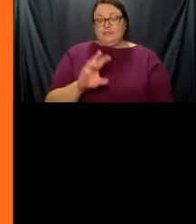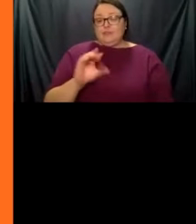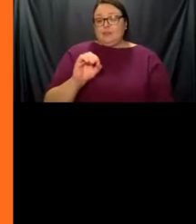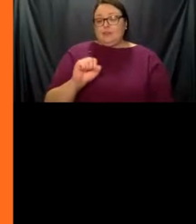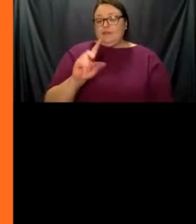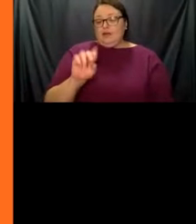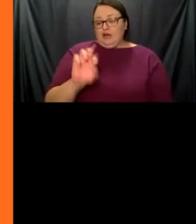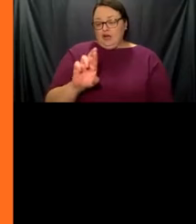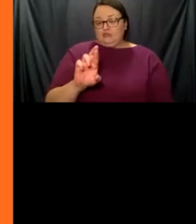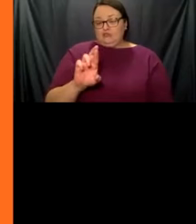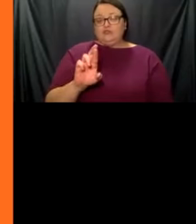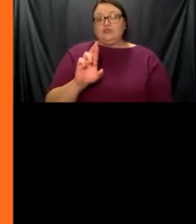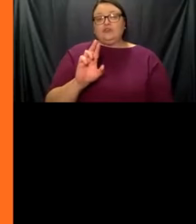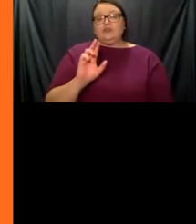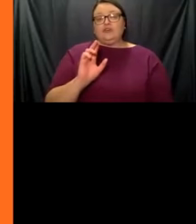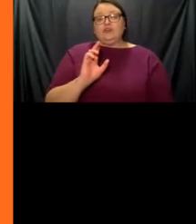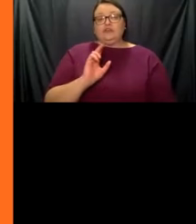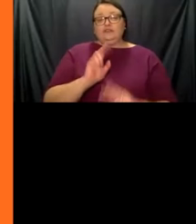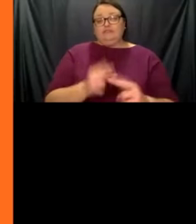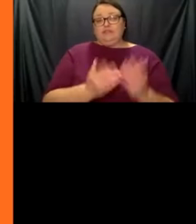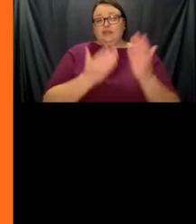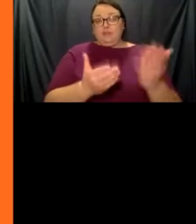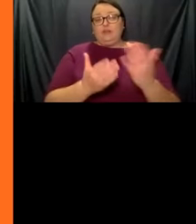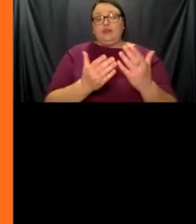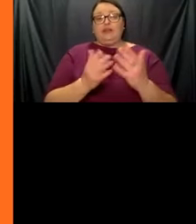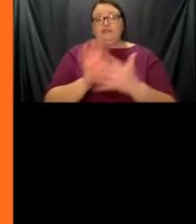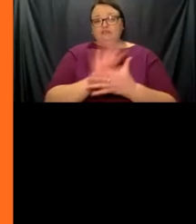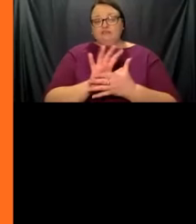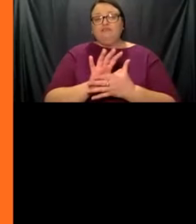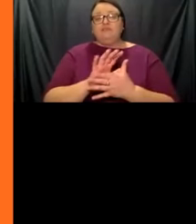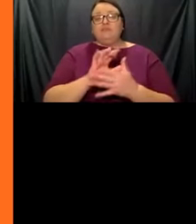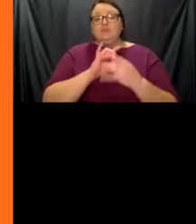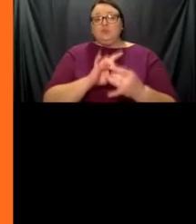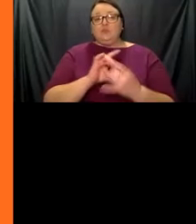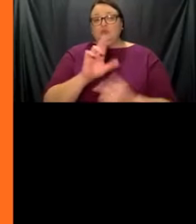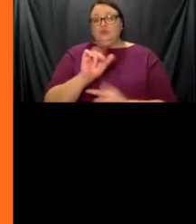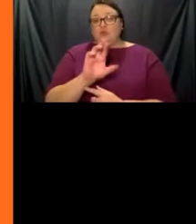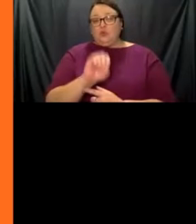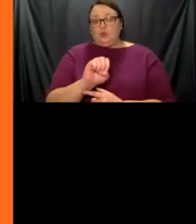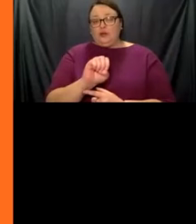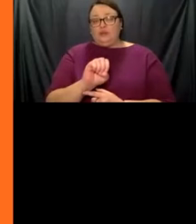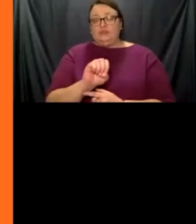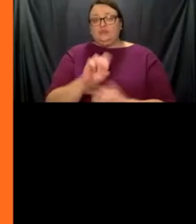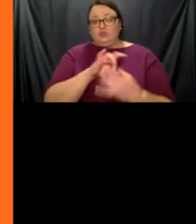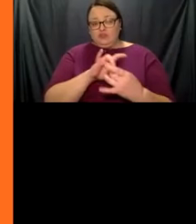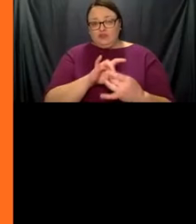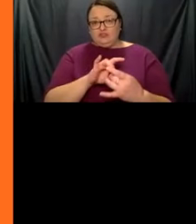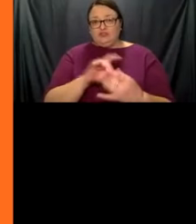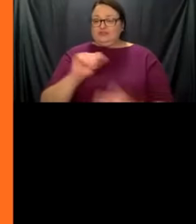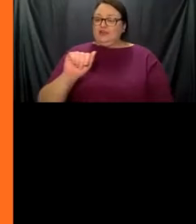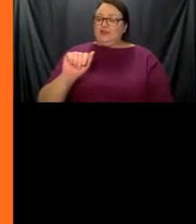Oscar-nominated documentary on race relations was shot there. A Time for Burning,